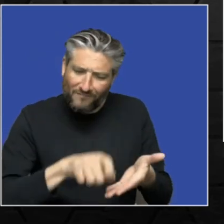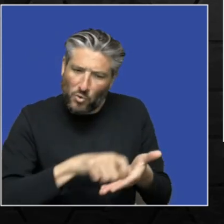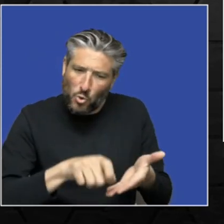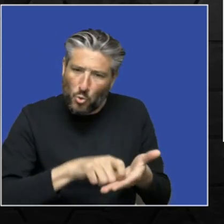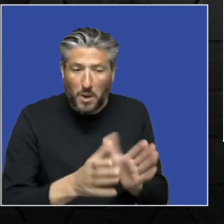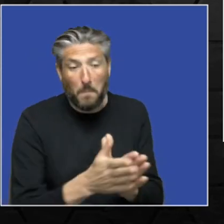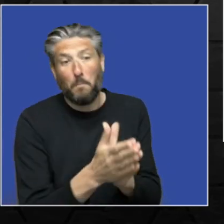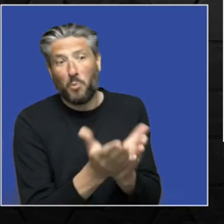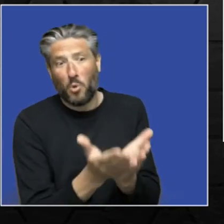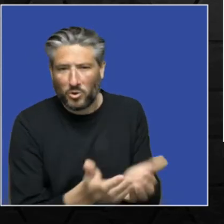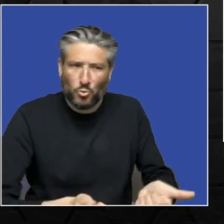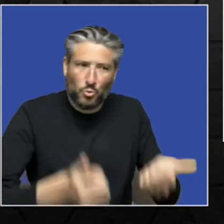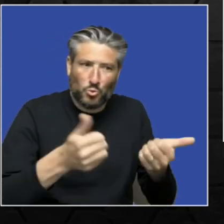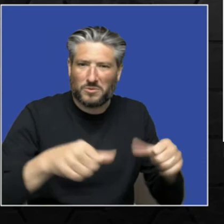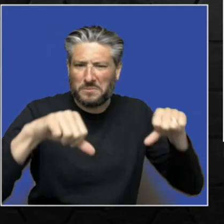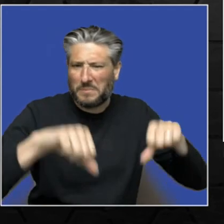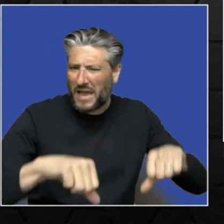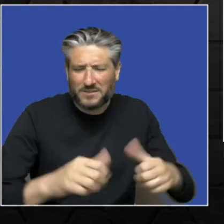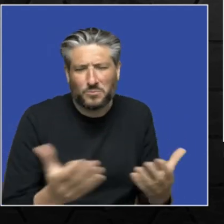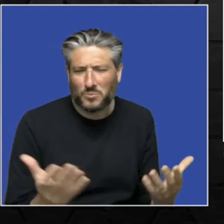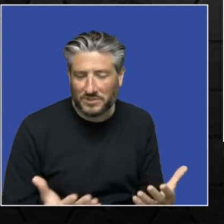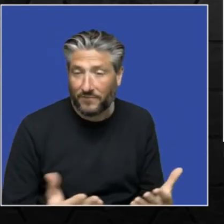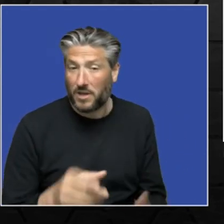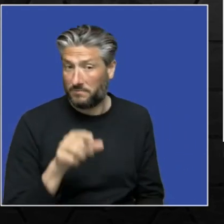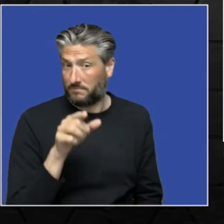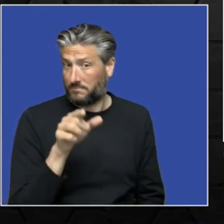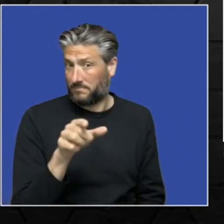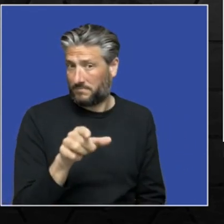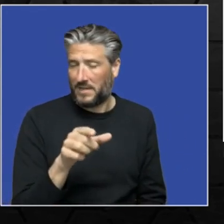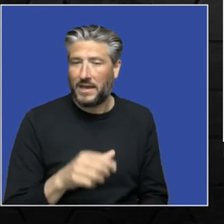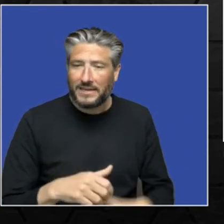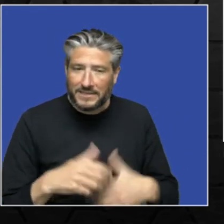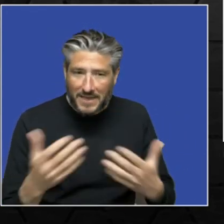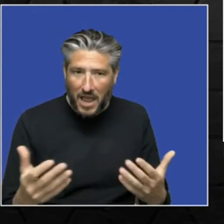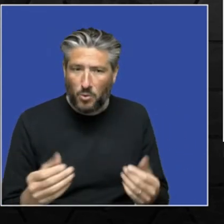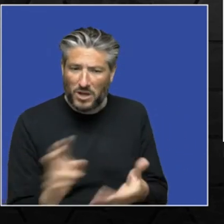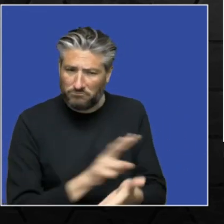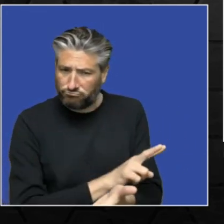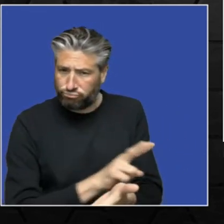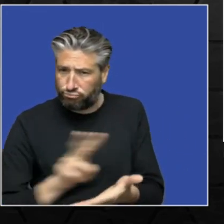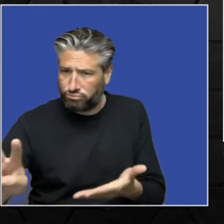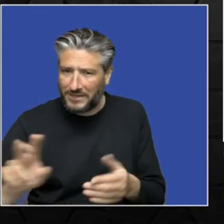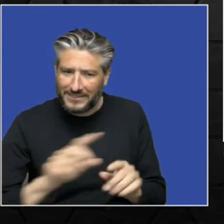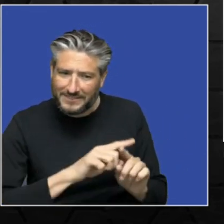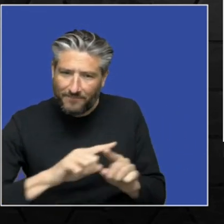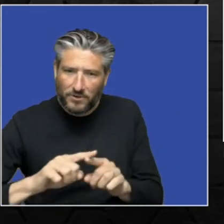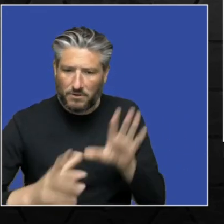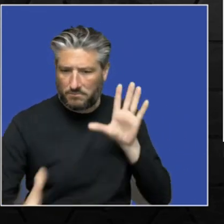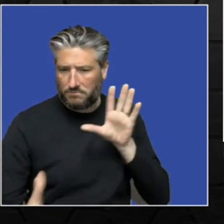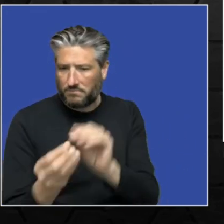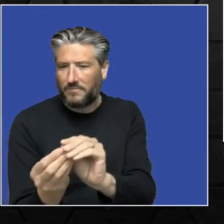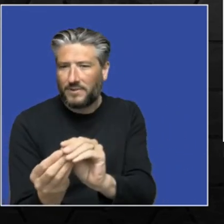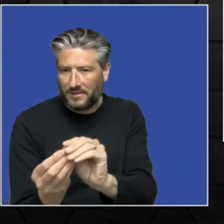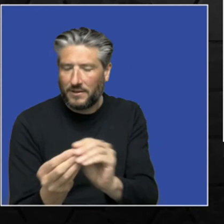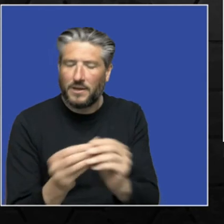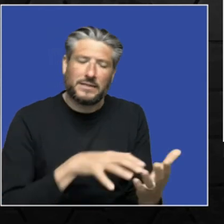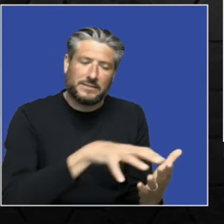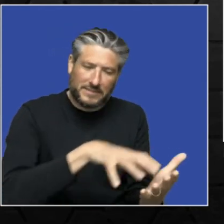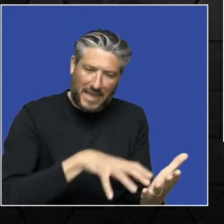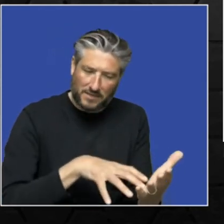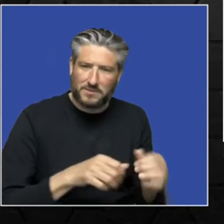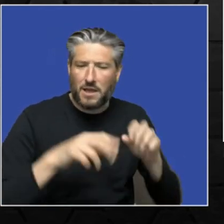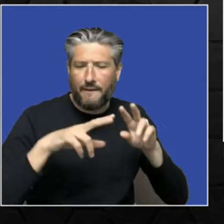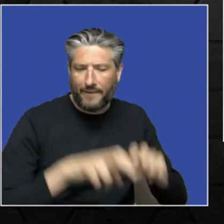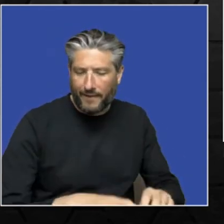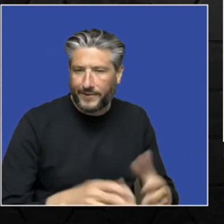trying to read those reviews and classify them depending on the text analytics, right? So depending on the few keywords, we are